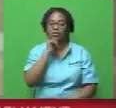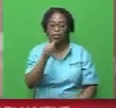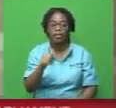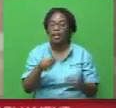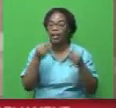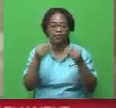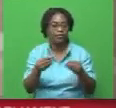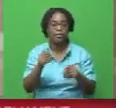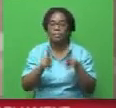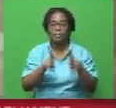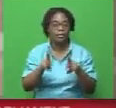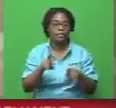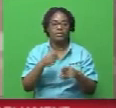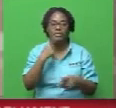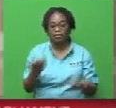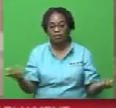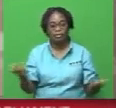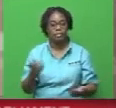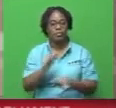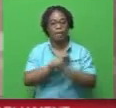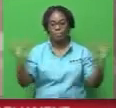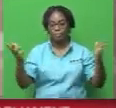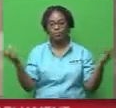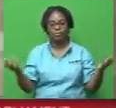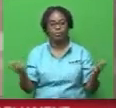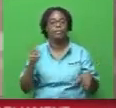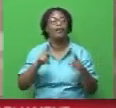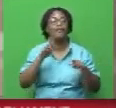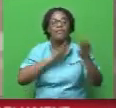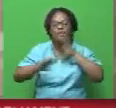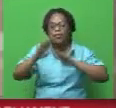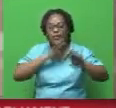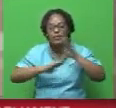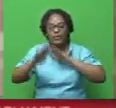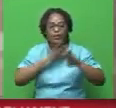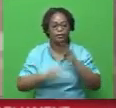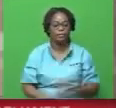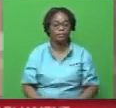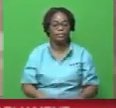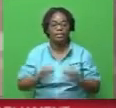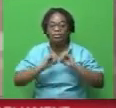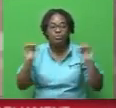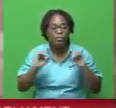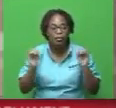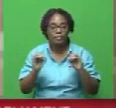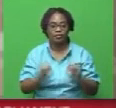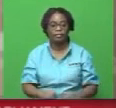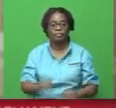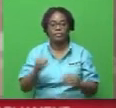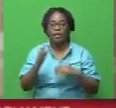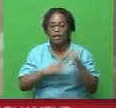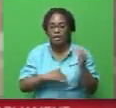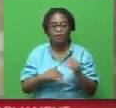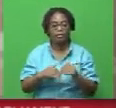ticking time bomb, because citizens are so frustrated. Nowhere is that more evident than in the government's